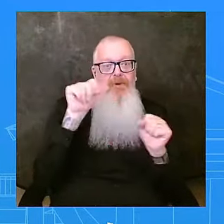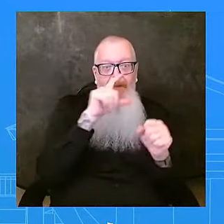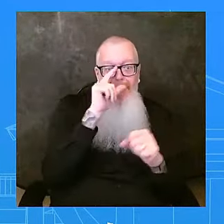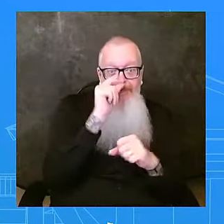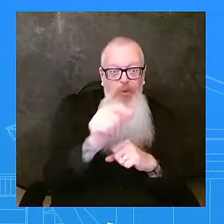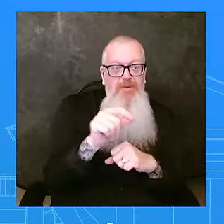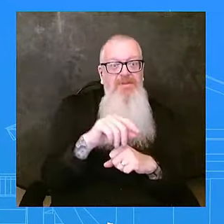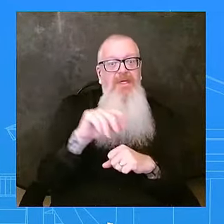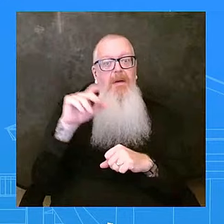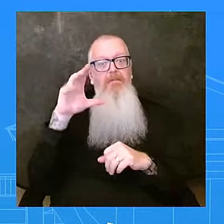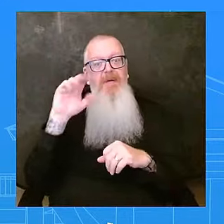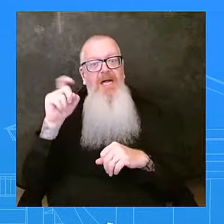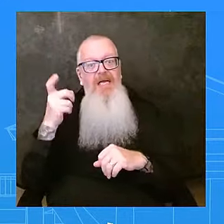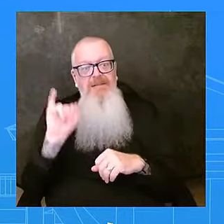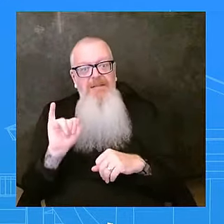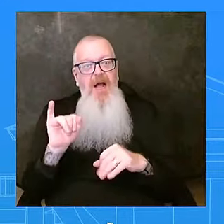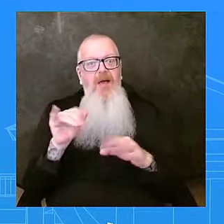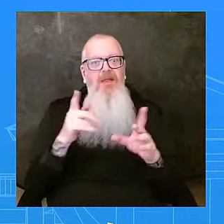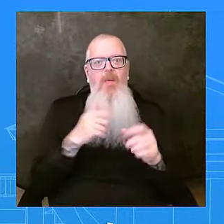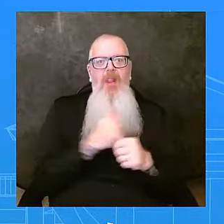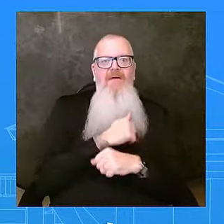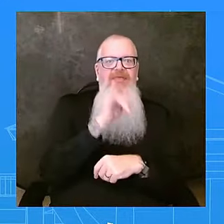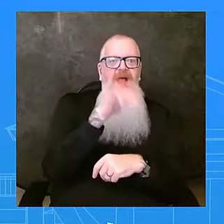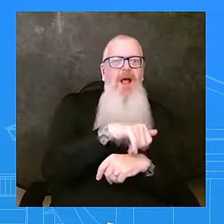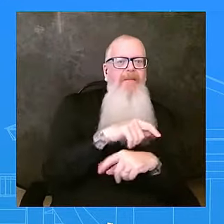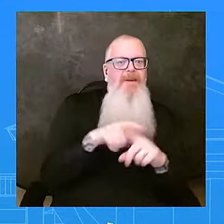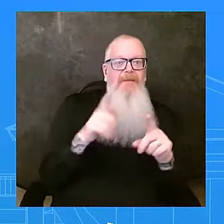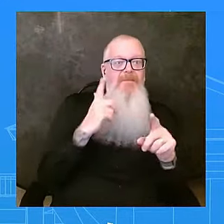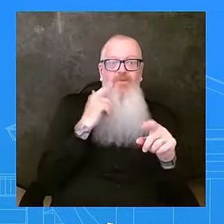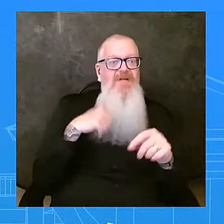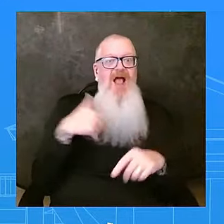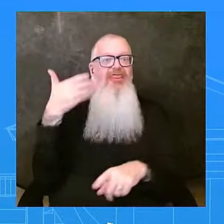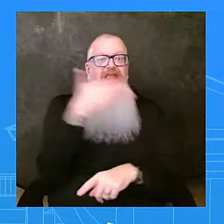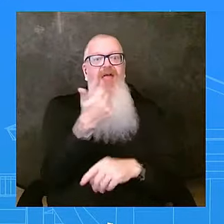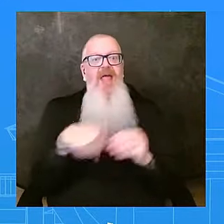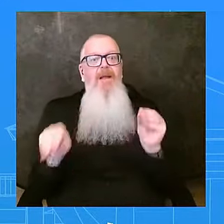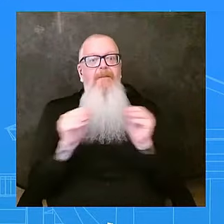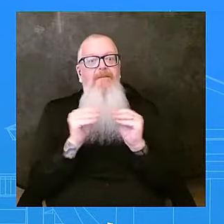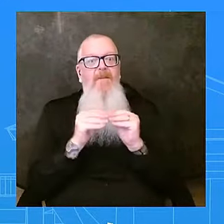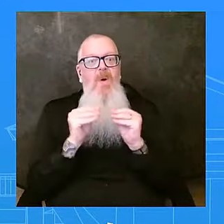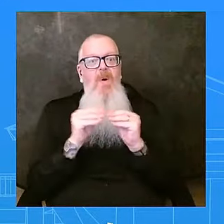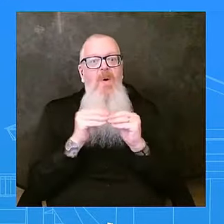Afghanistan, a ground war for which the original mission had long since been accomplished, we're able to focus on